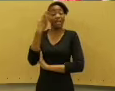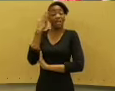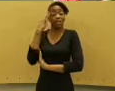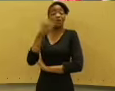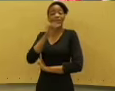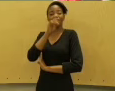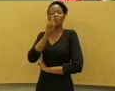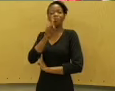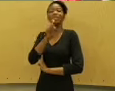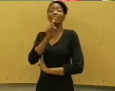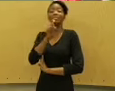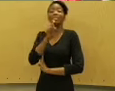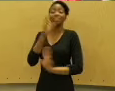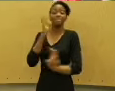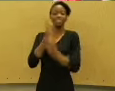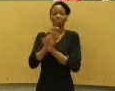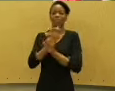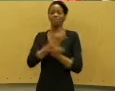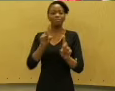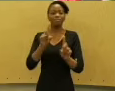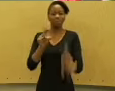I'm curious.